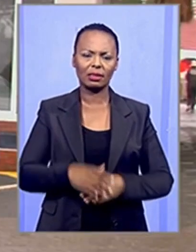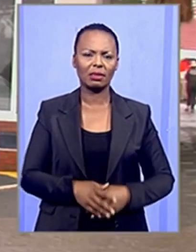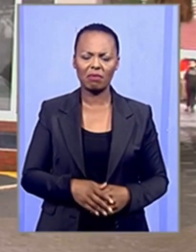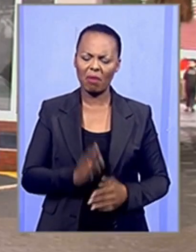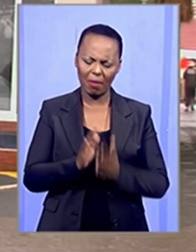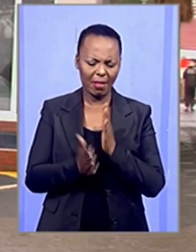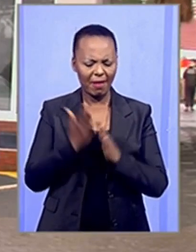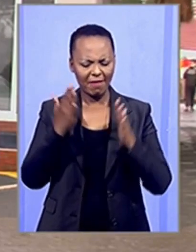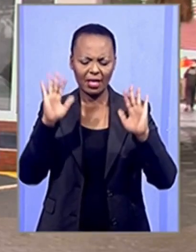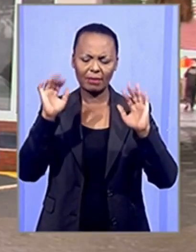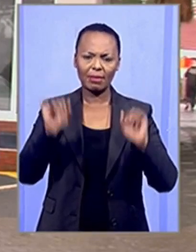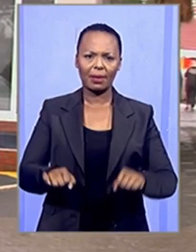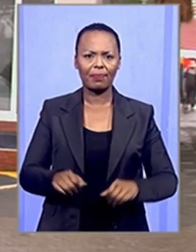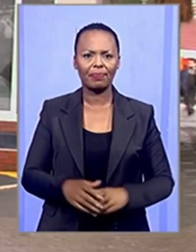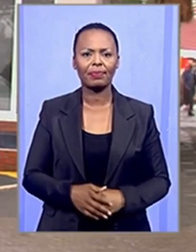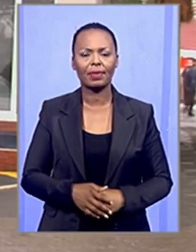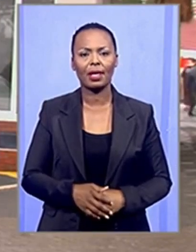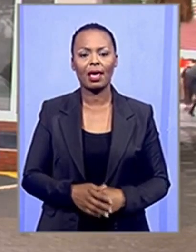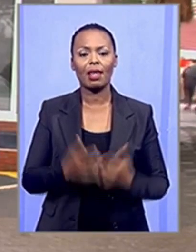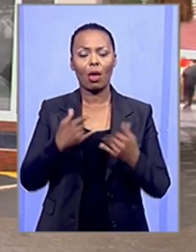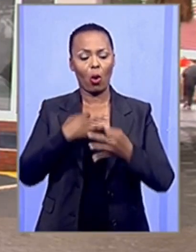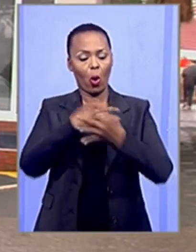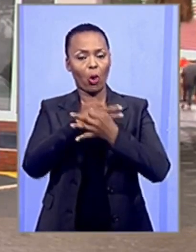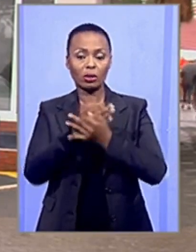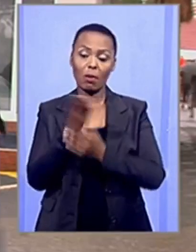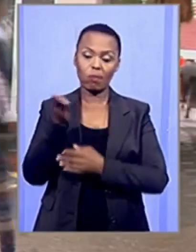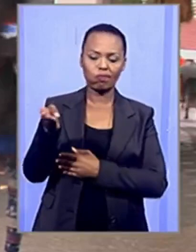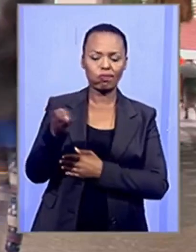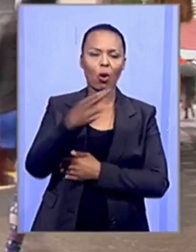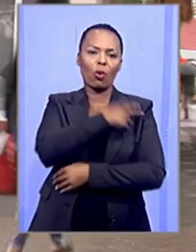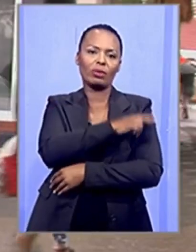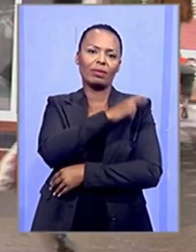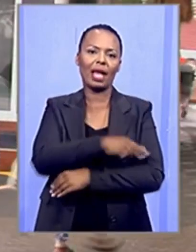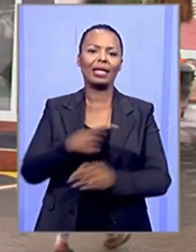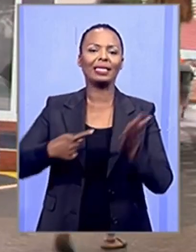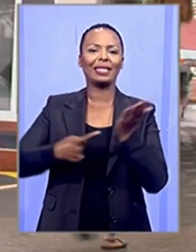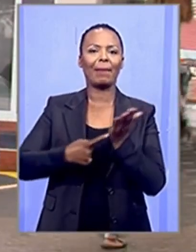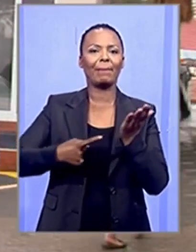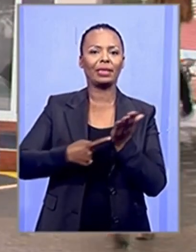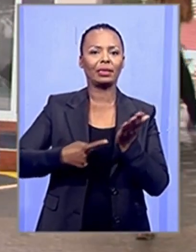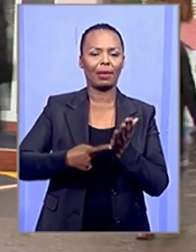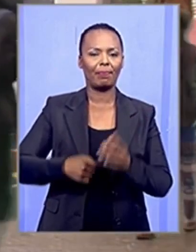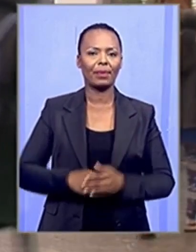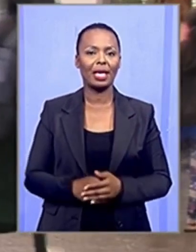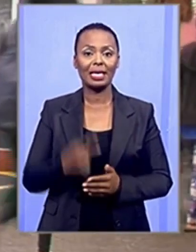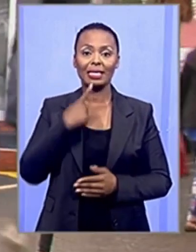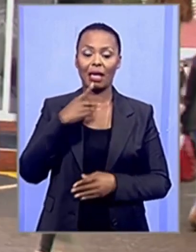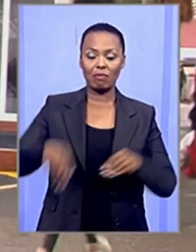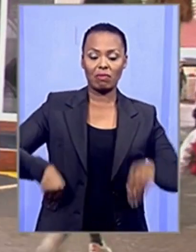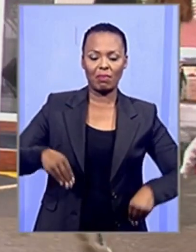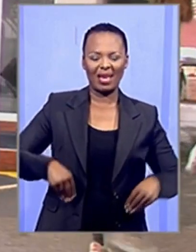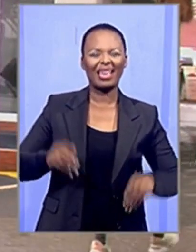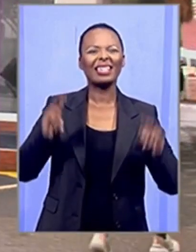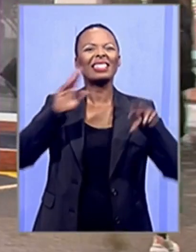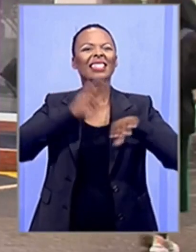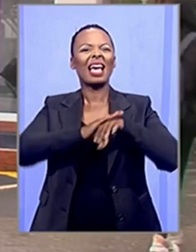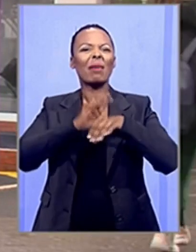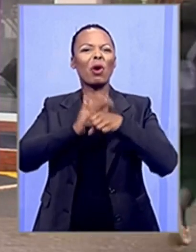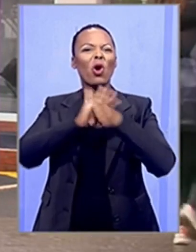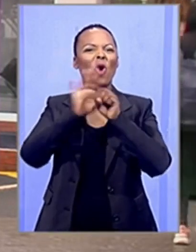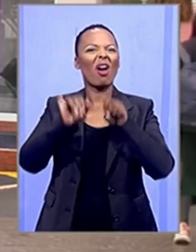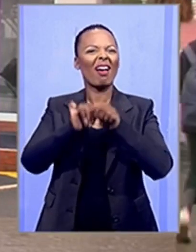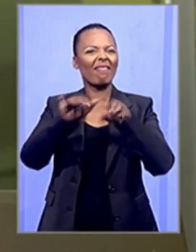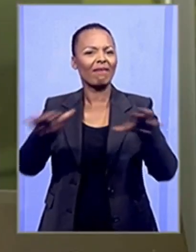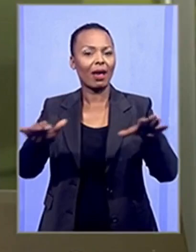Jaanong di-Hawks di tsogile di phakeletse mo sepetlele. Ditiro tsa bogodu go begwa di diragetse ka nako ya COVID.